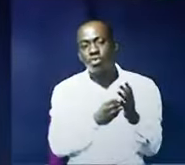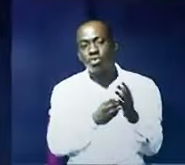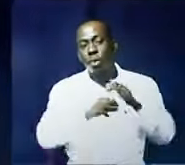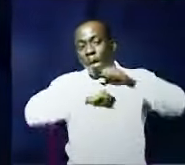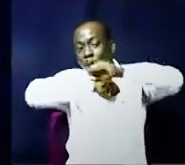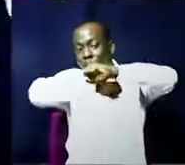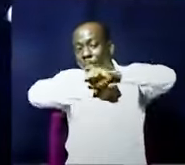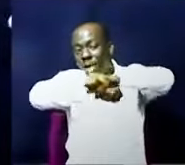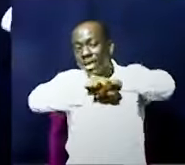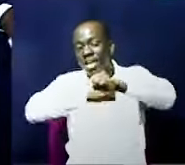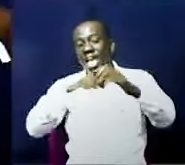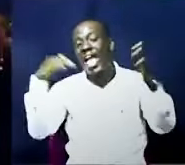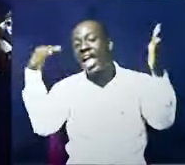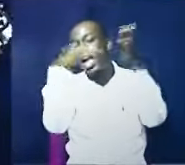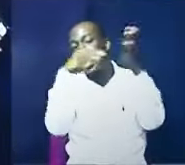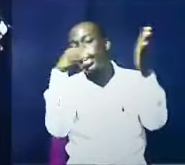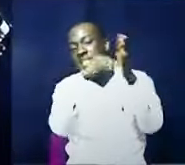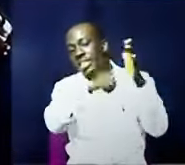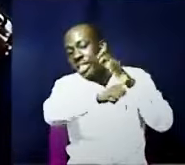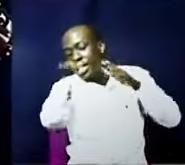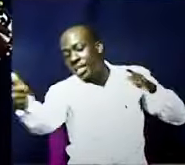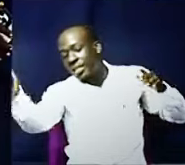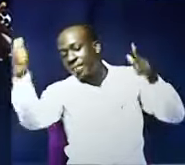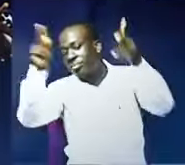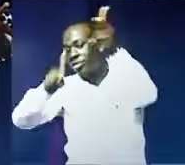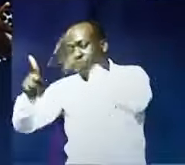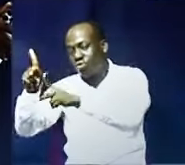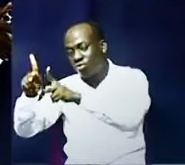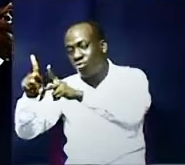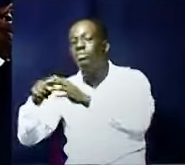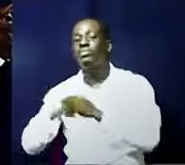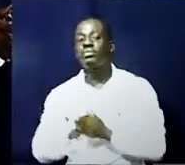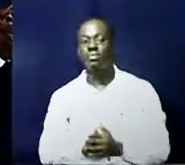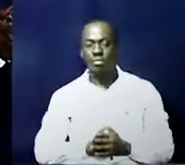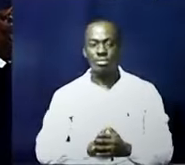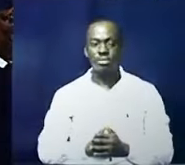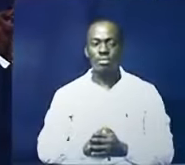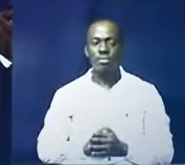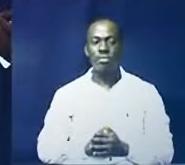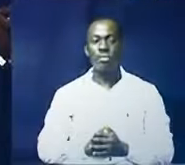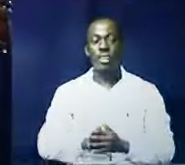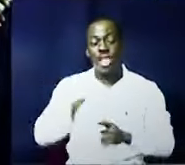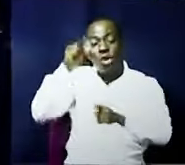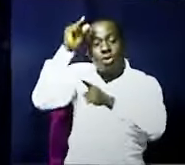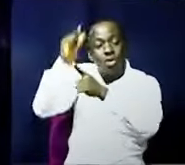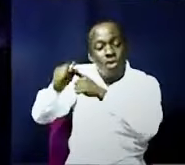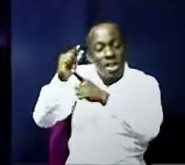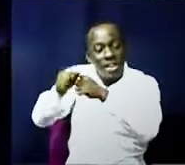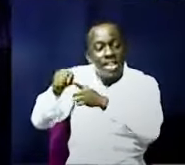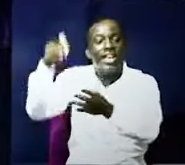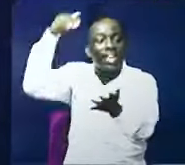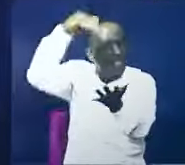Now the word uphold is to keep from sinking.